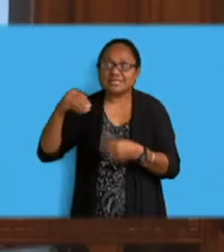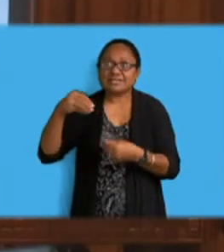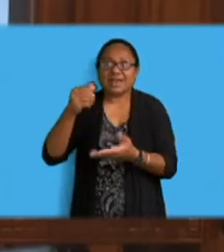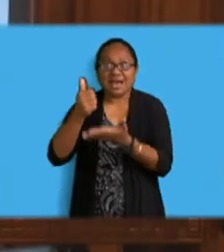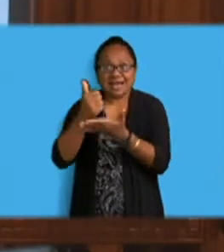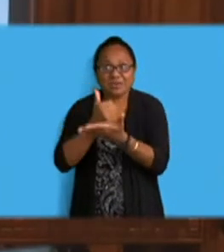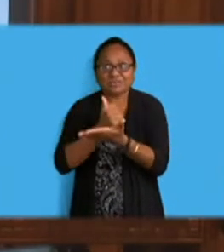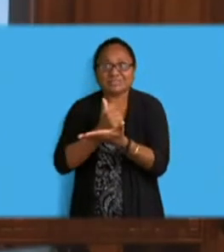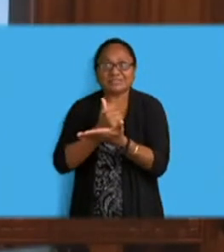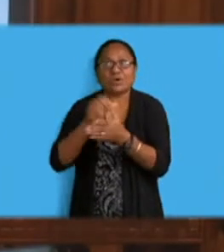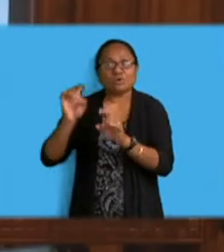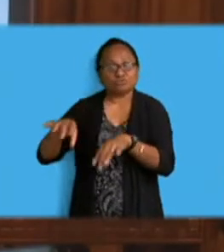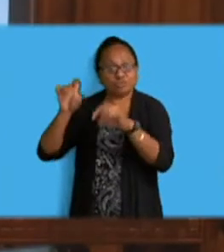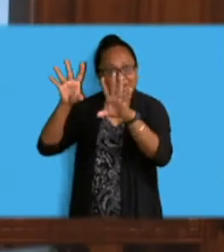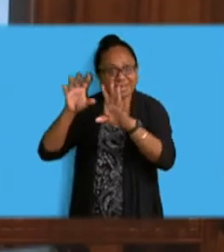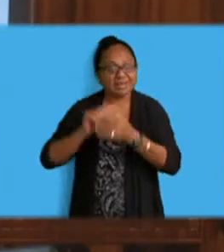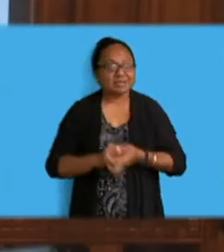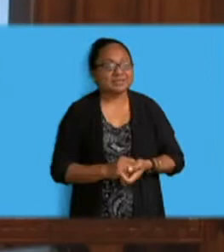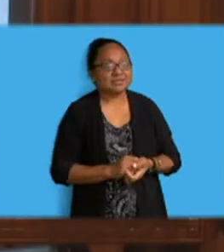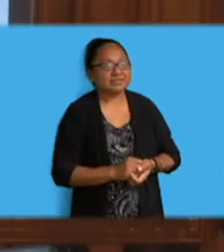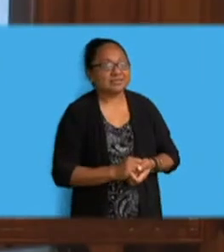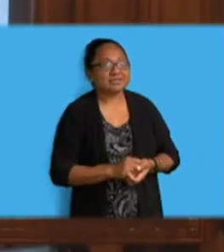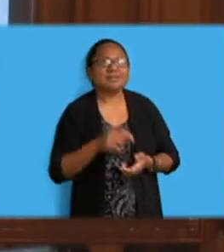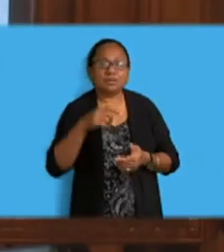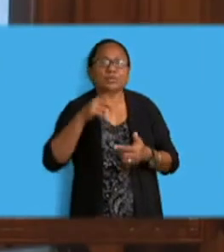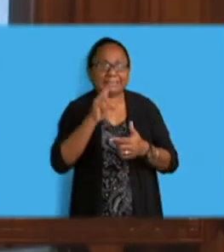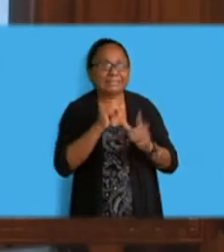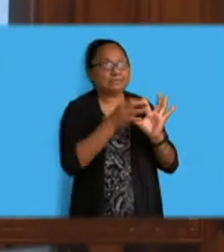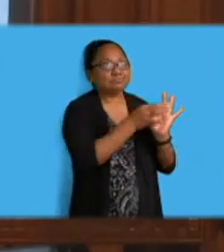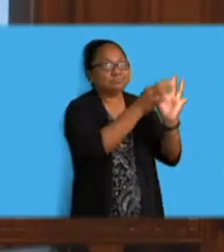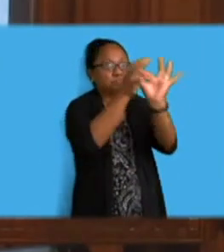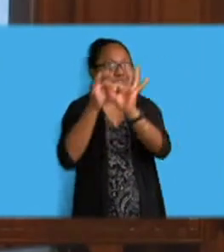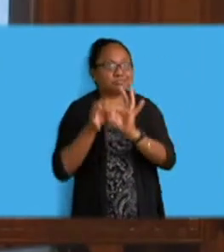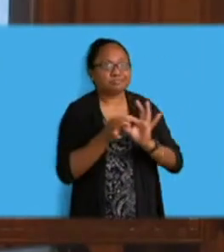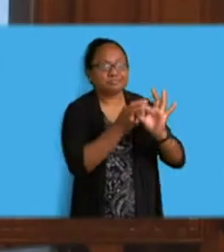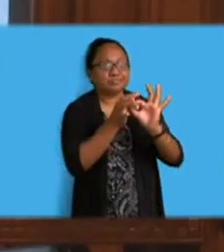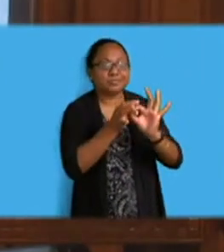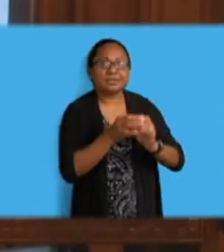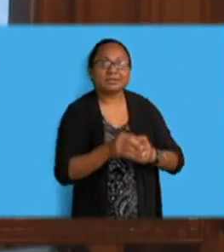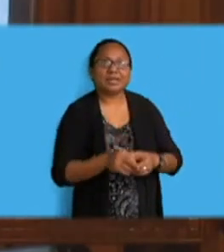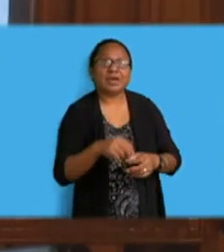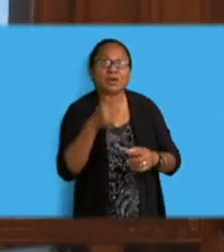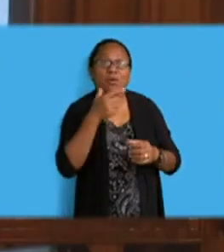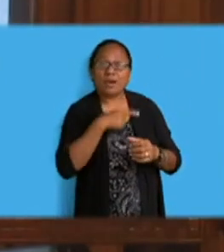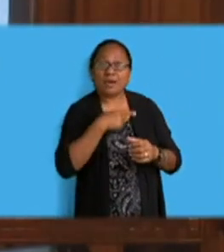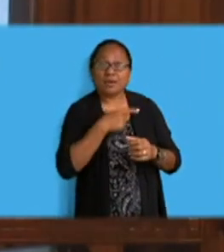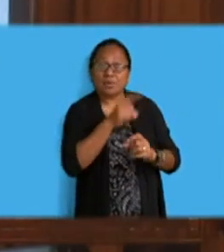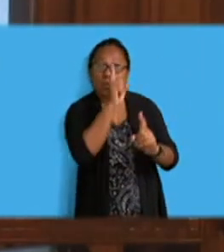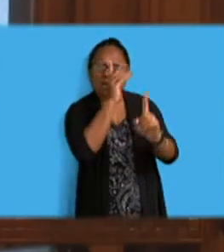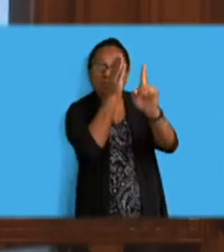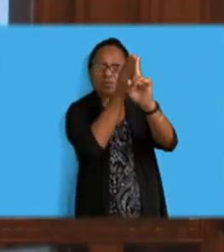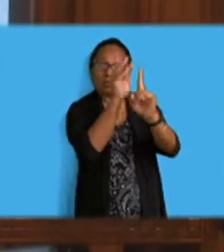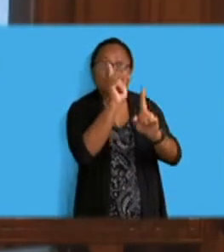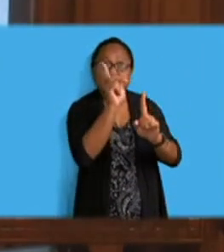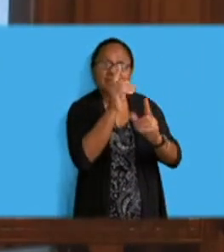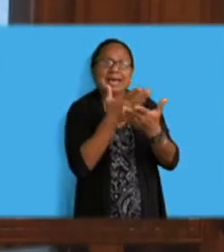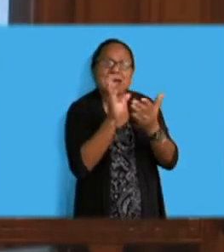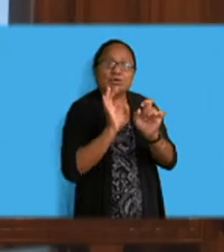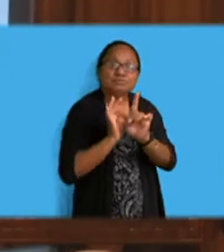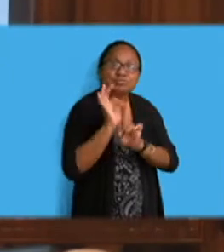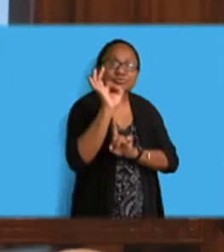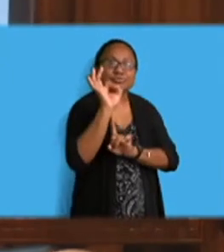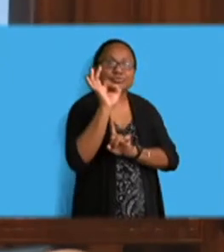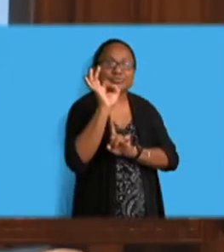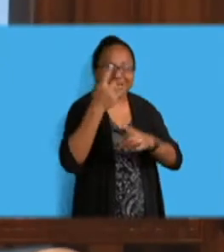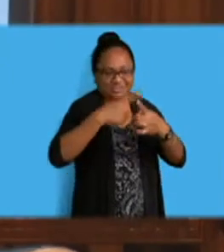Australia, needed to be brought on board in a more meaningful way with the ultimate goal in mind of improving